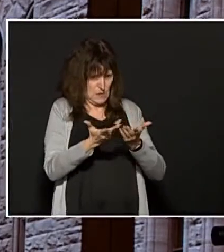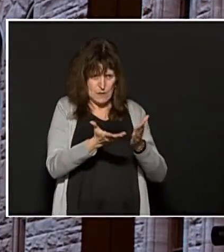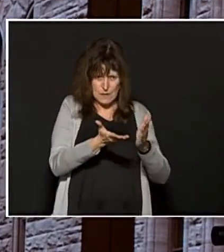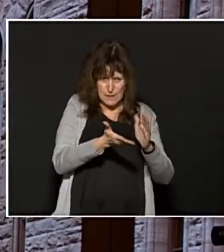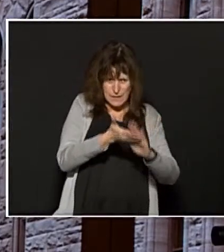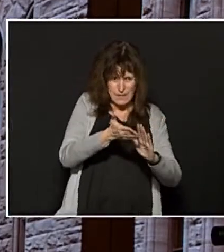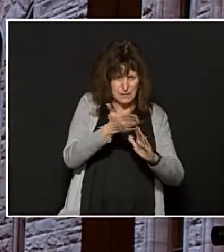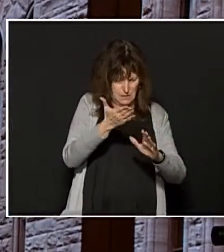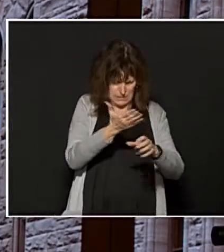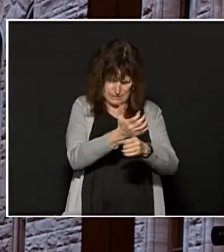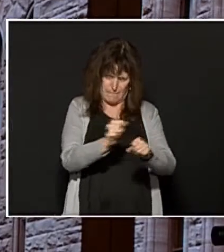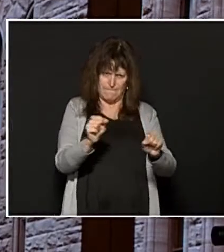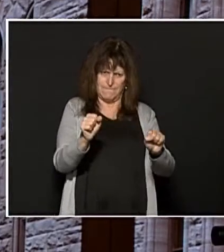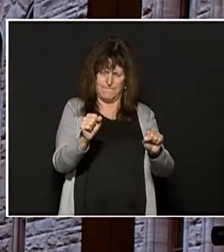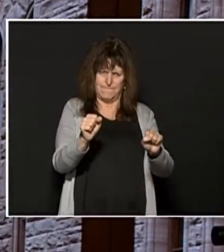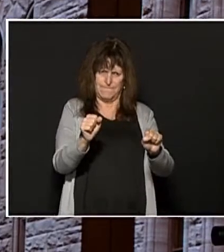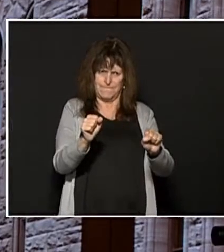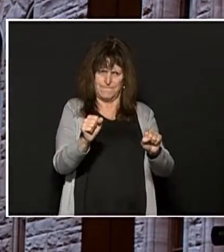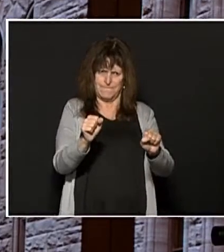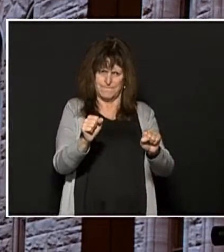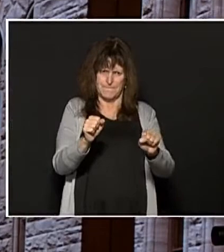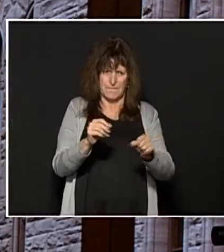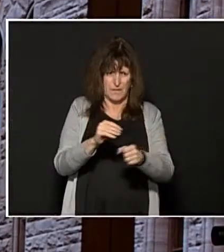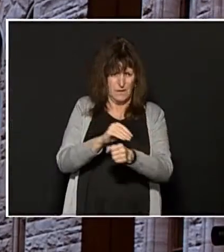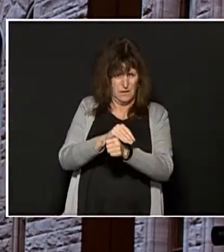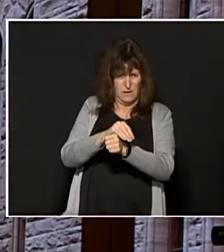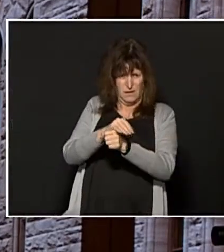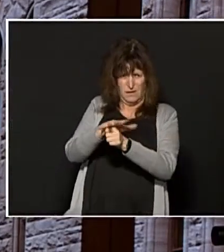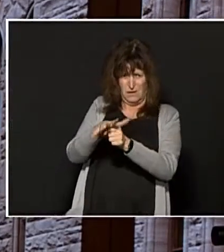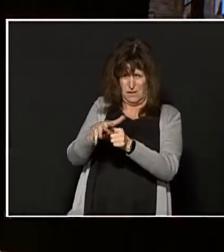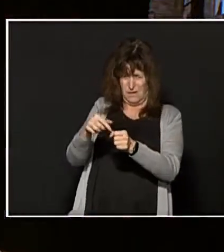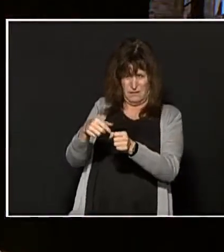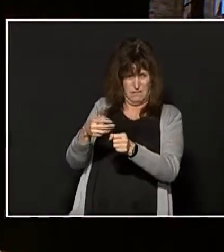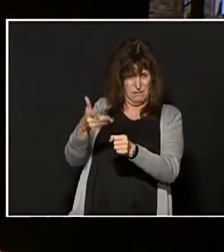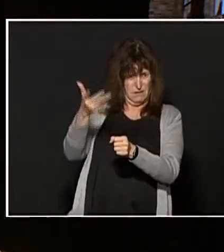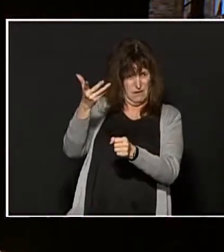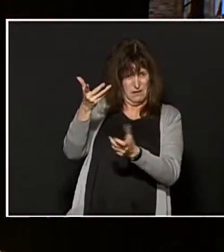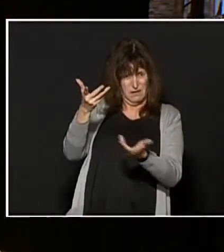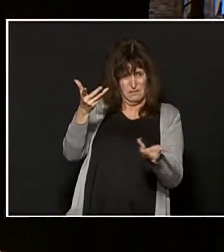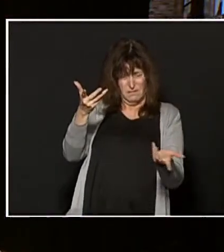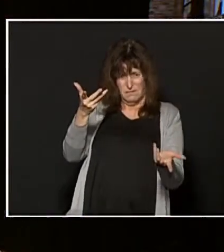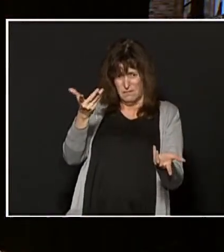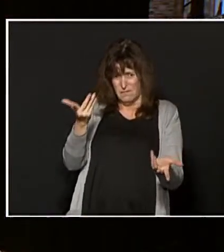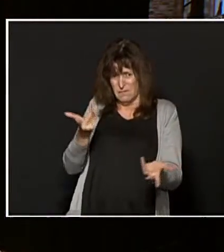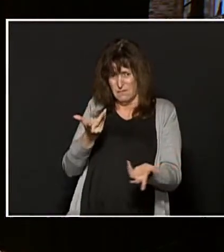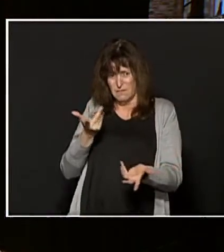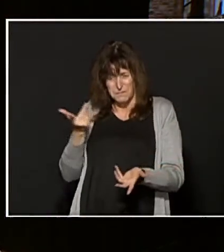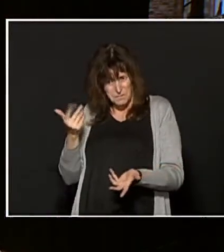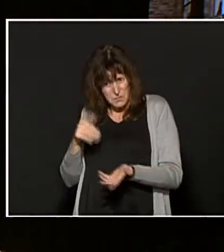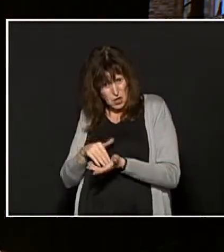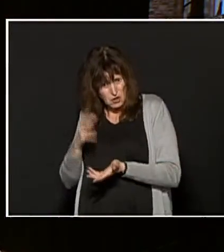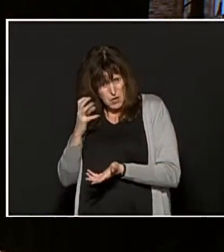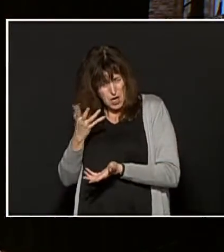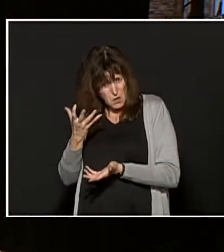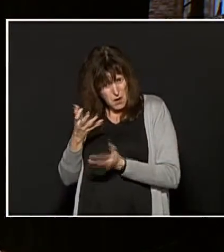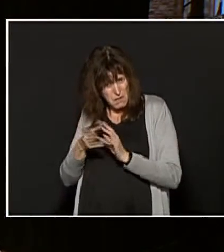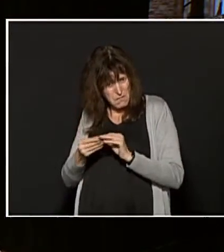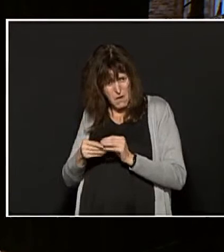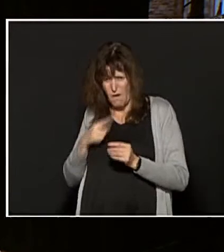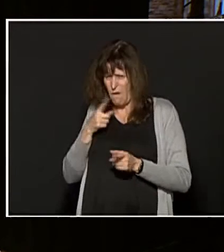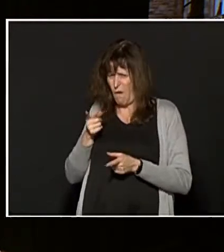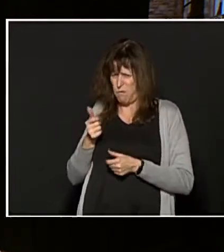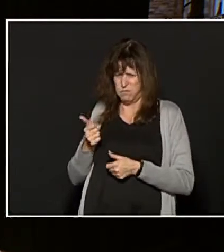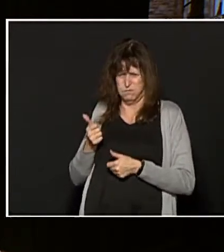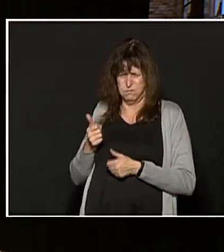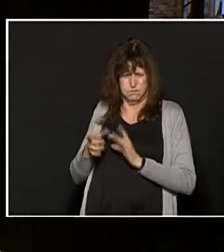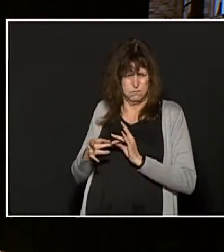very high COVID reality at this time? I'm not sure, Dr. Brown, if you have any further comments, you're okay with that? Okay, well, thank you for your question. Next question.